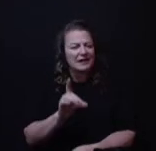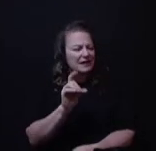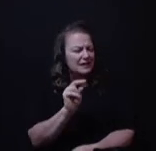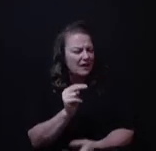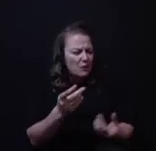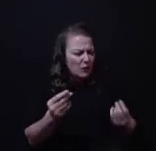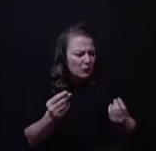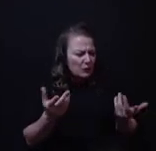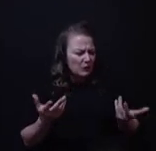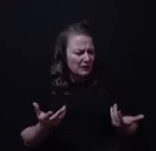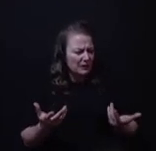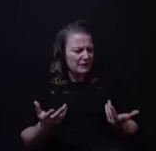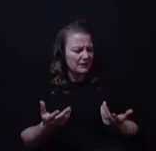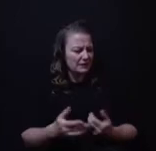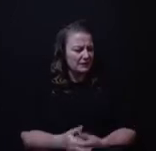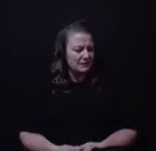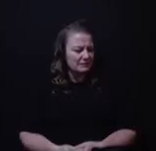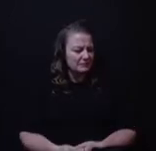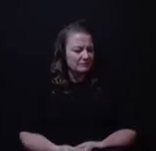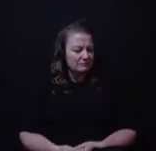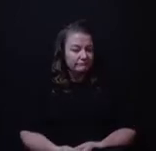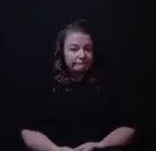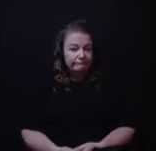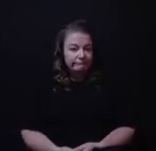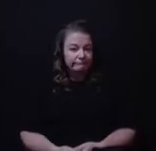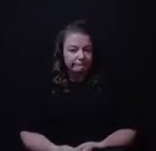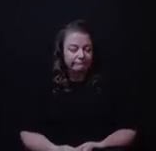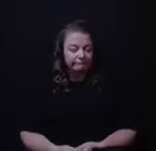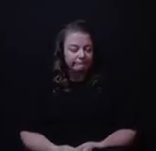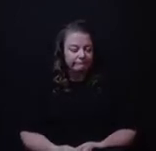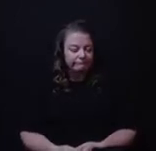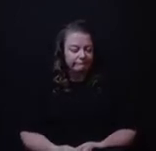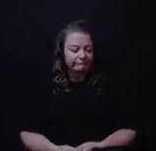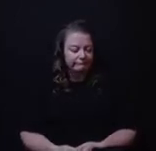gonna do? I don't know.